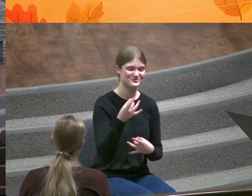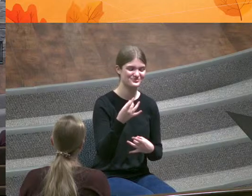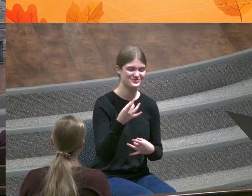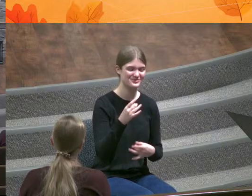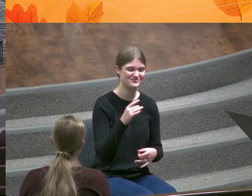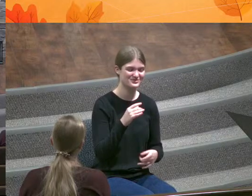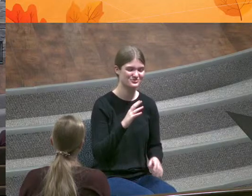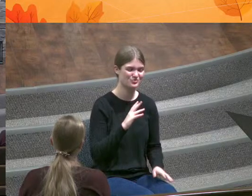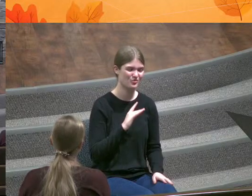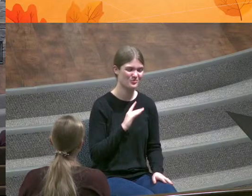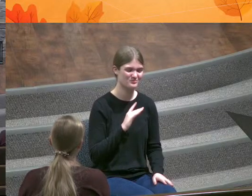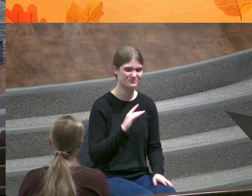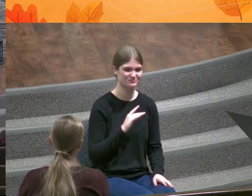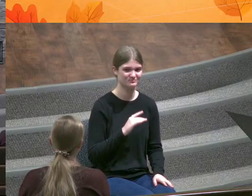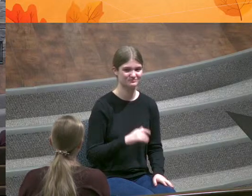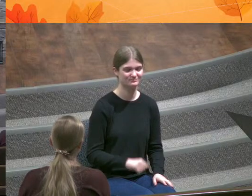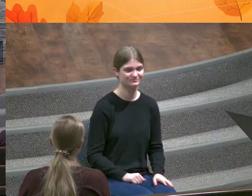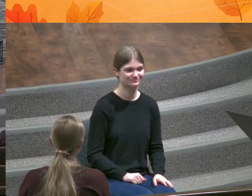me.